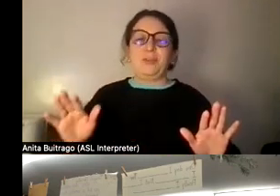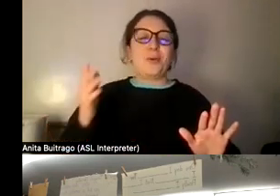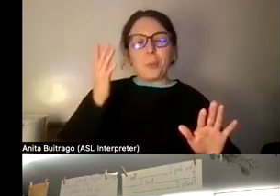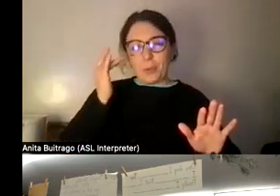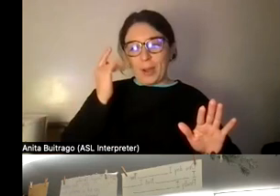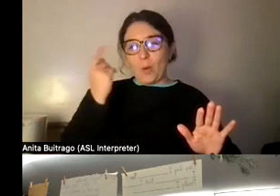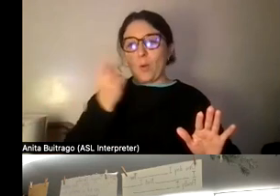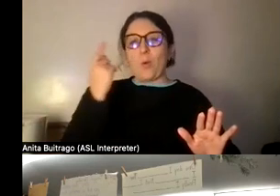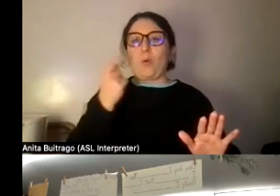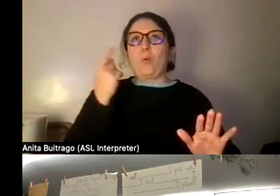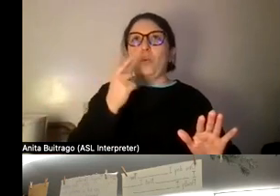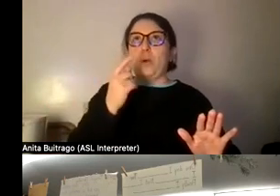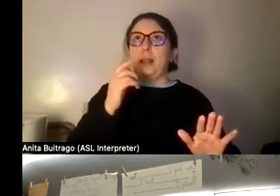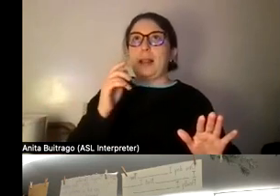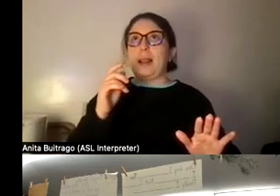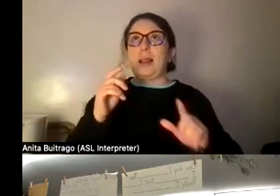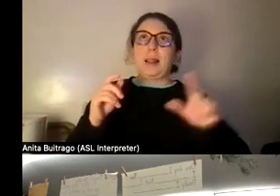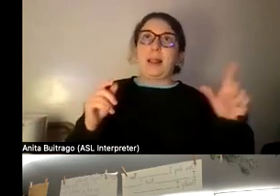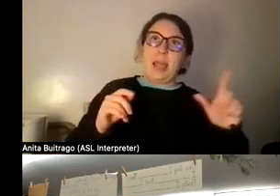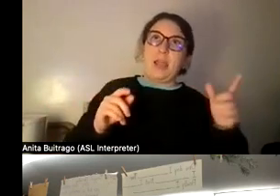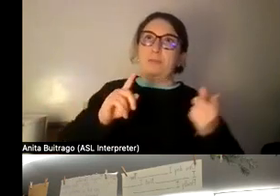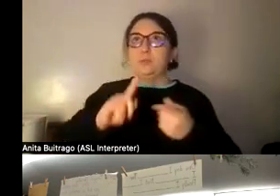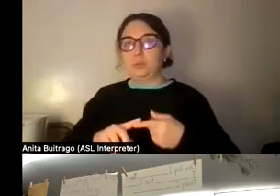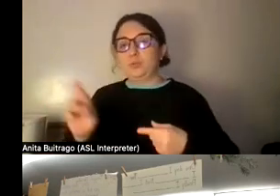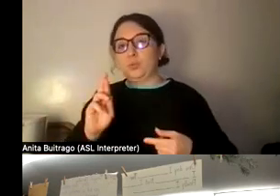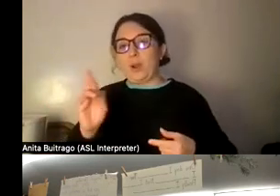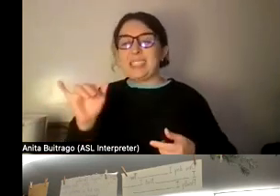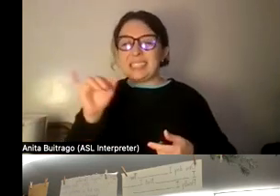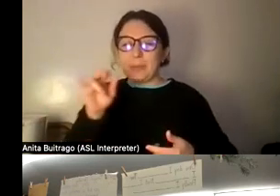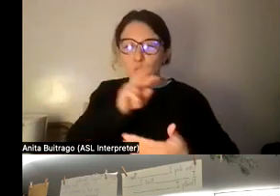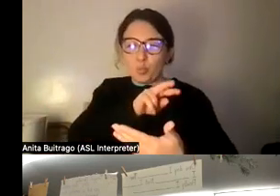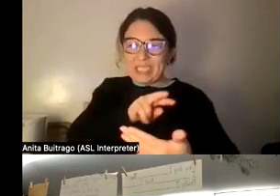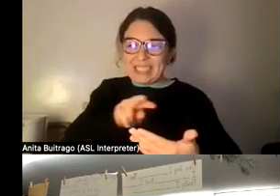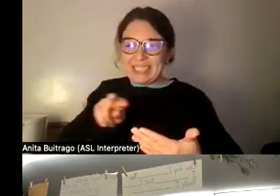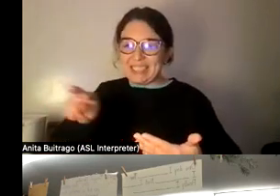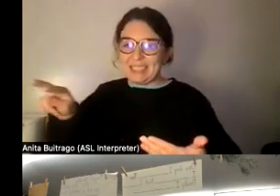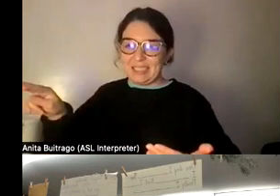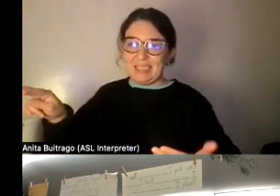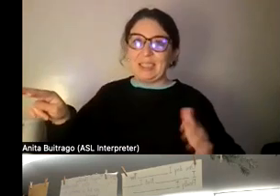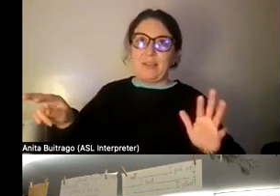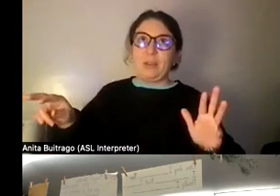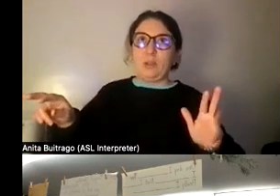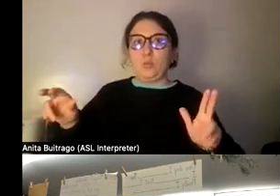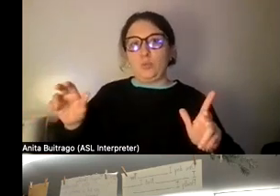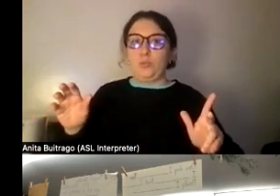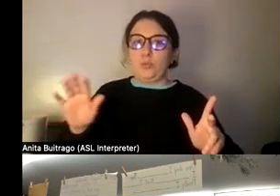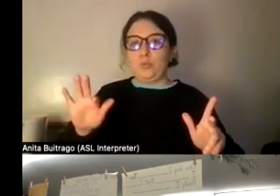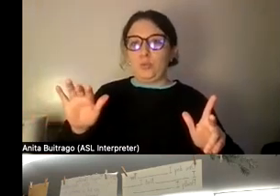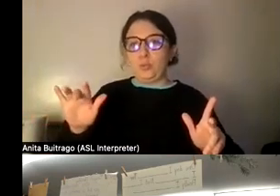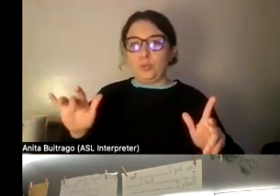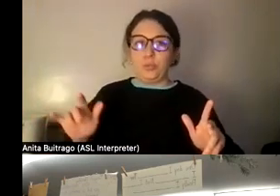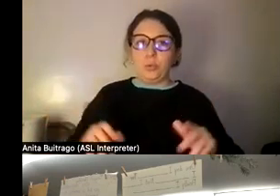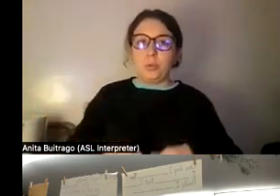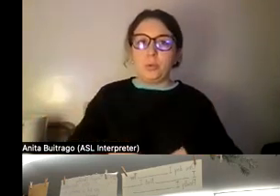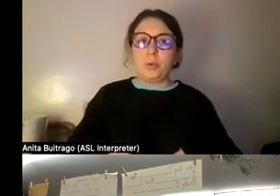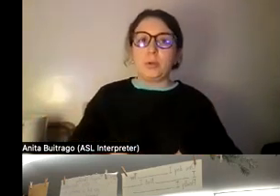want to go from left to right, just like we read. Right. So we're always getting that into the body part. The